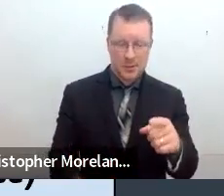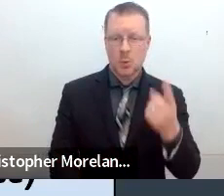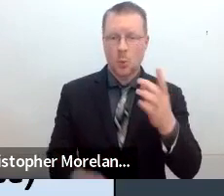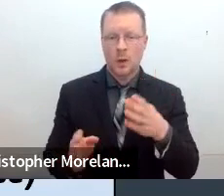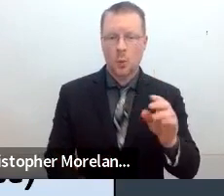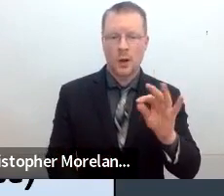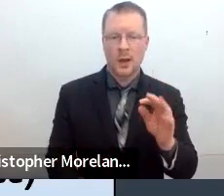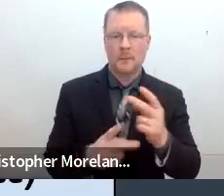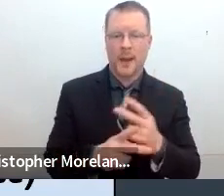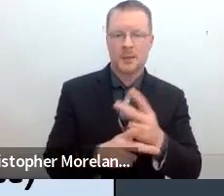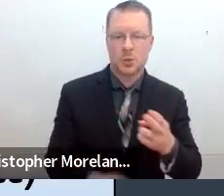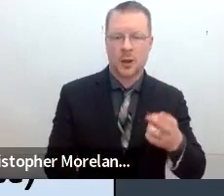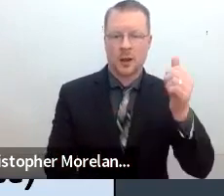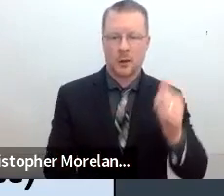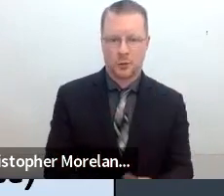So sometimes